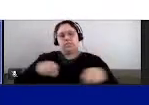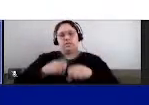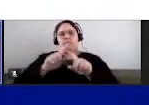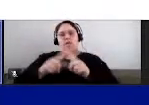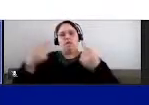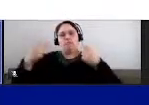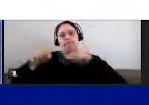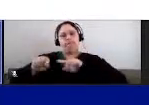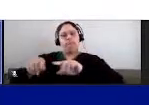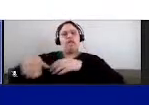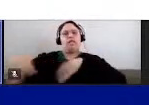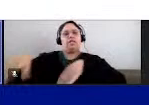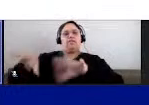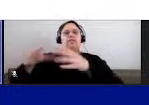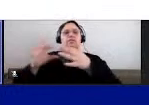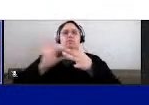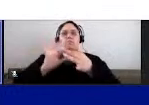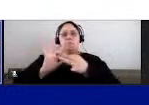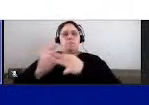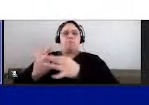aligning our activities has led to,